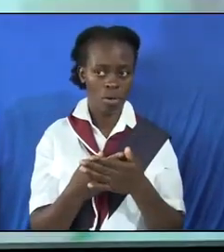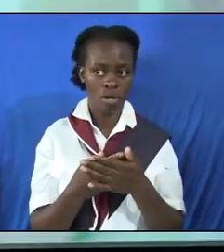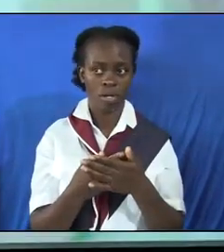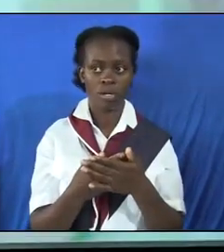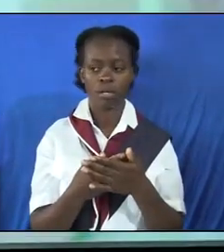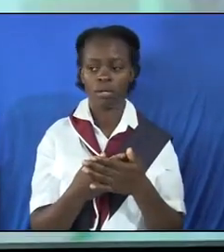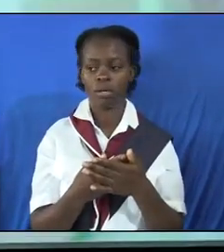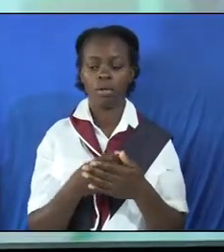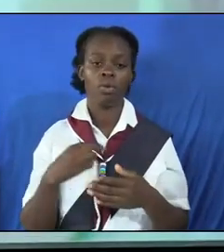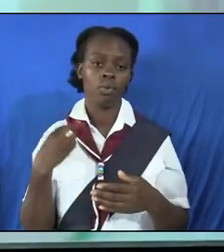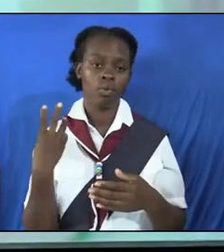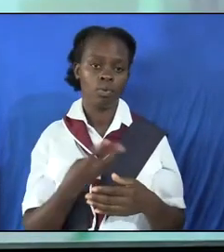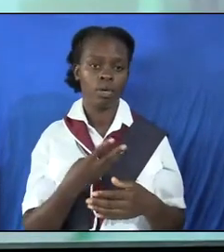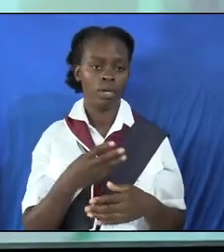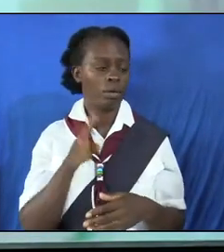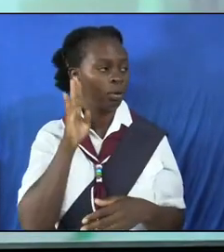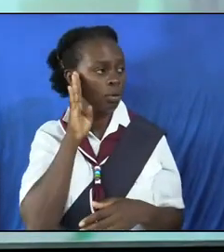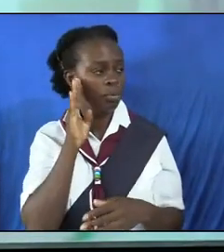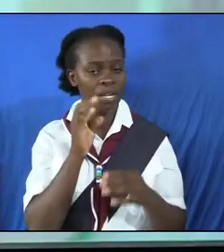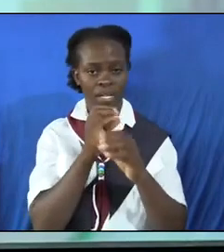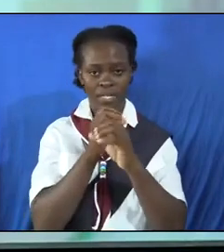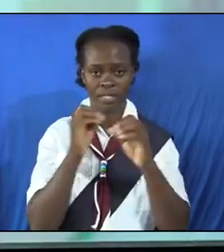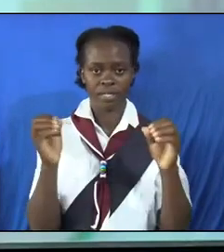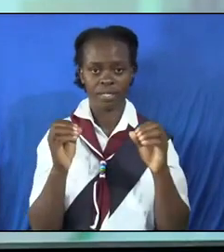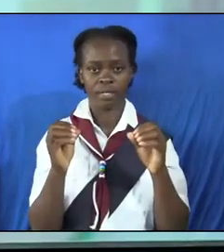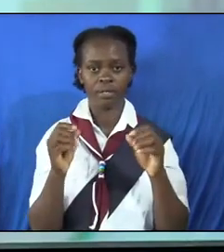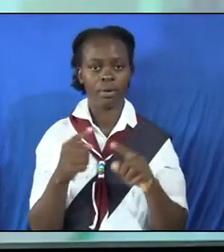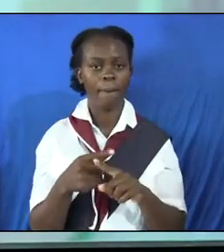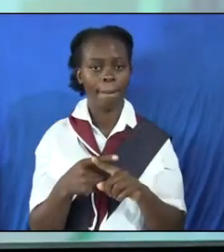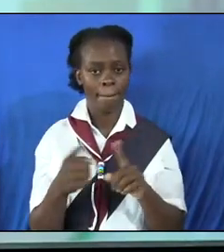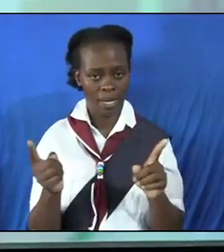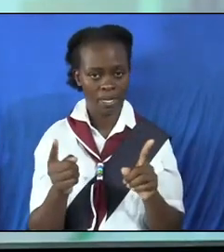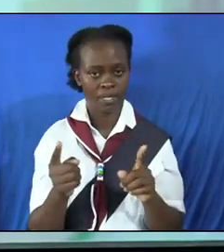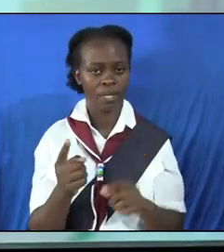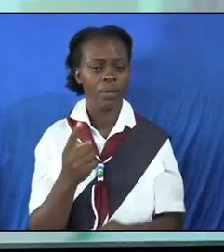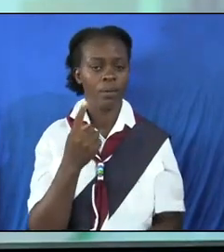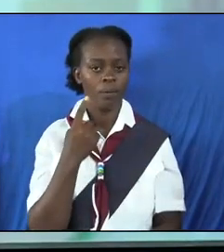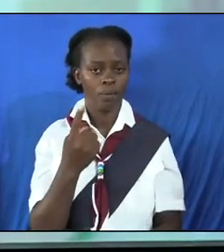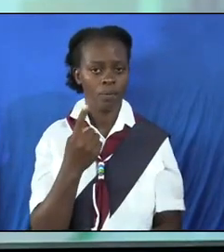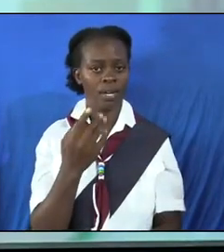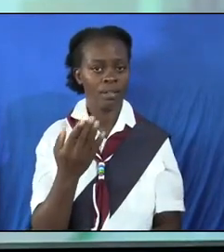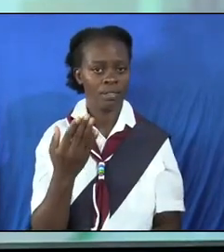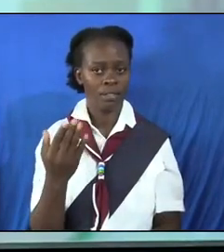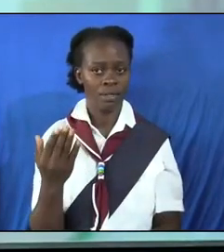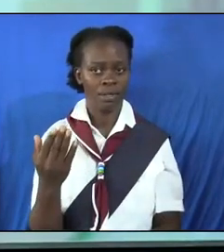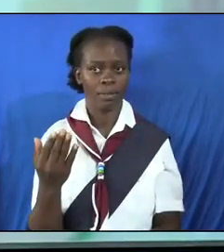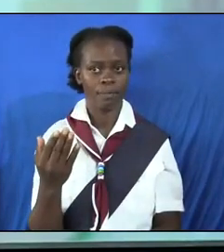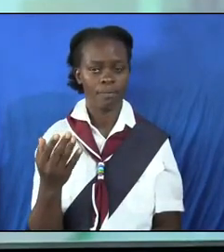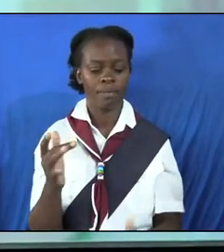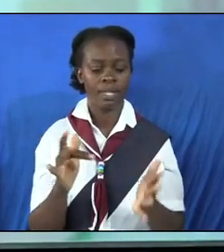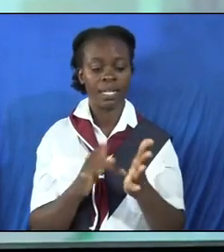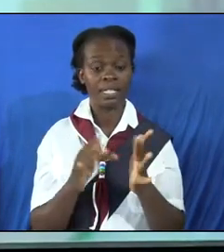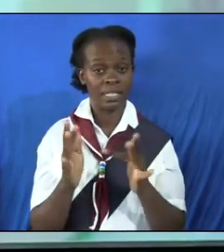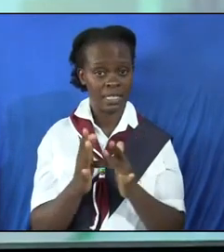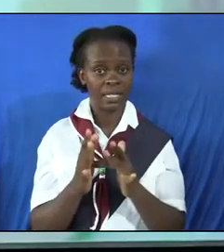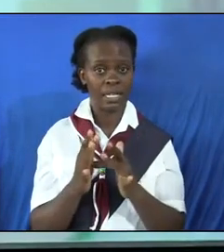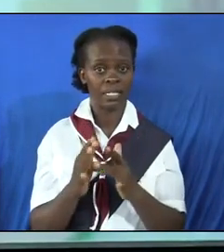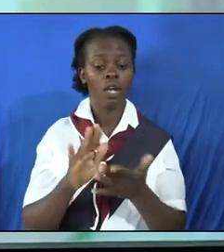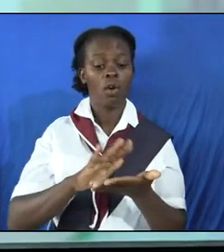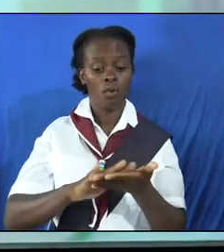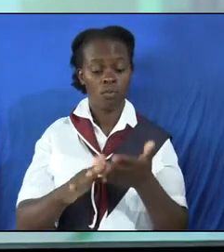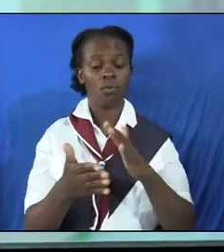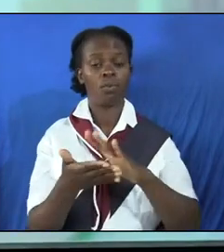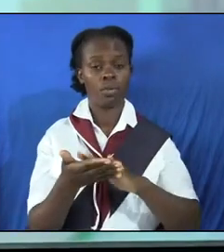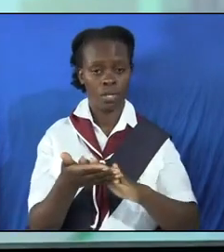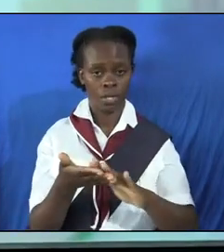find ourselves disobeying the signs. I also do. But one thing that makes me happy, Jesus forgives and